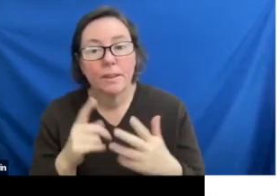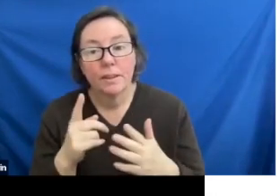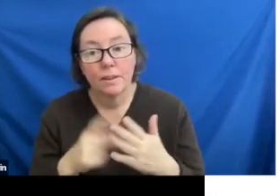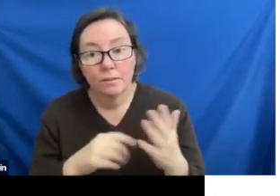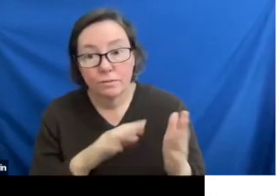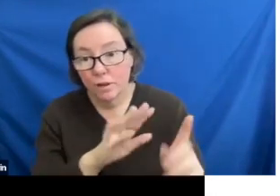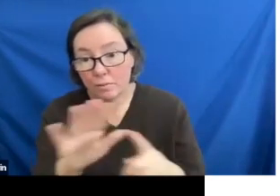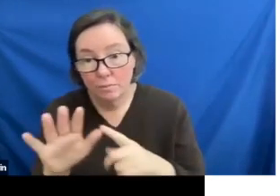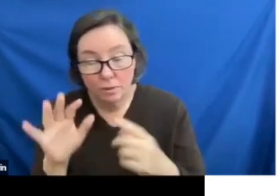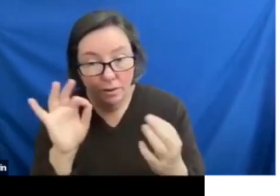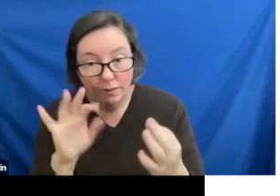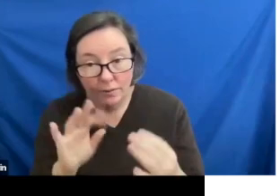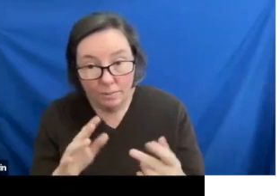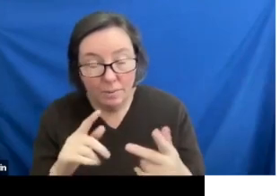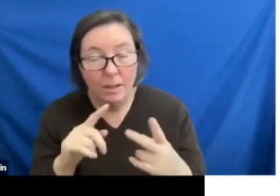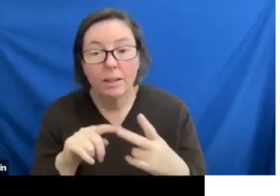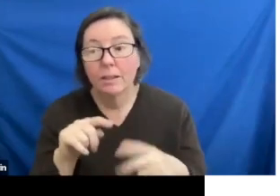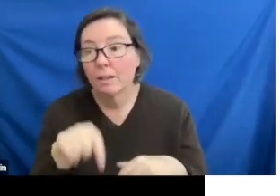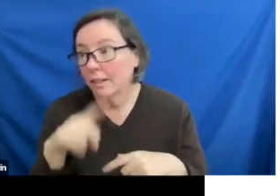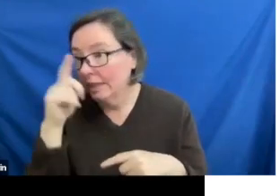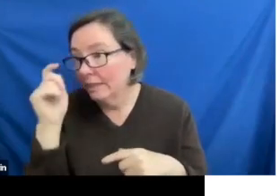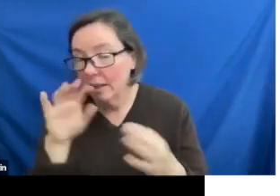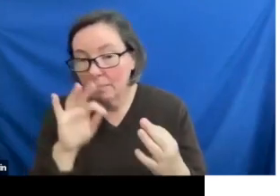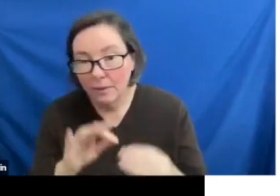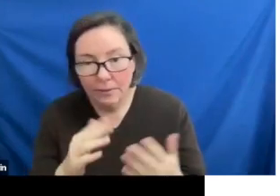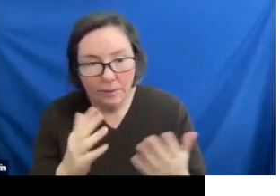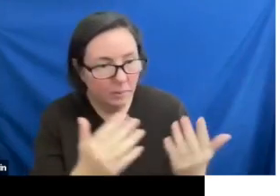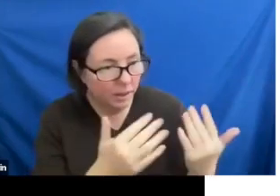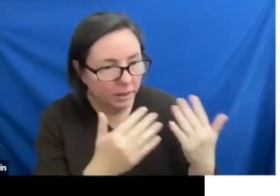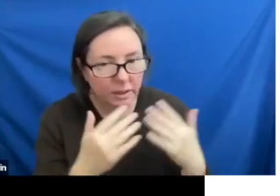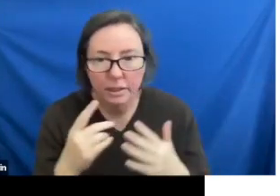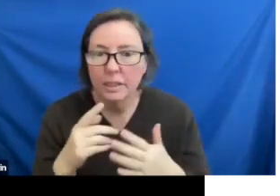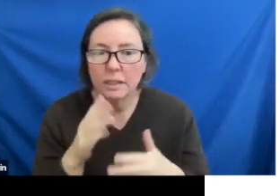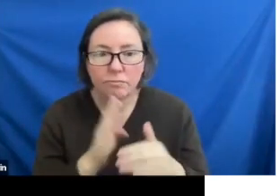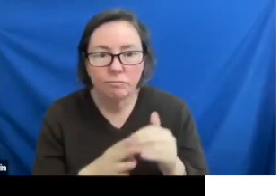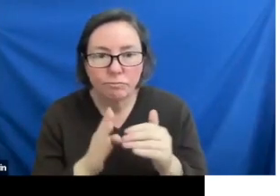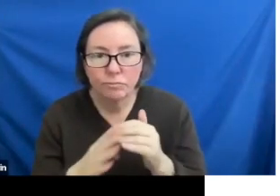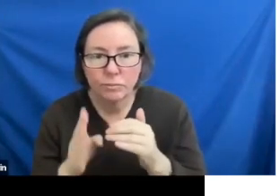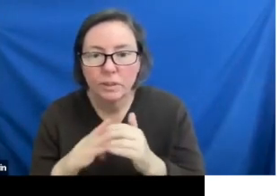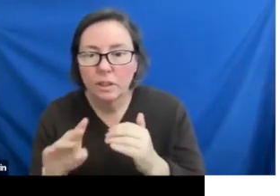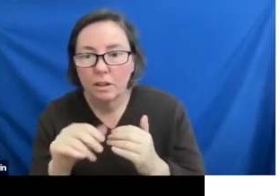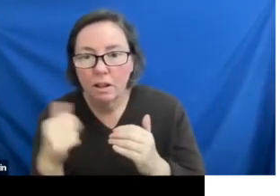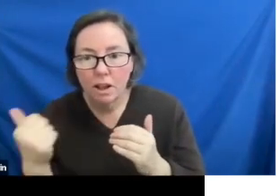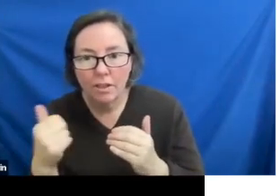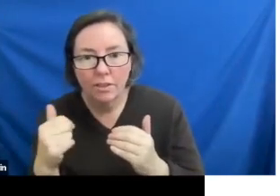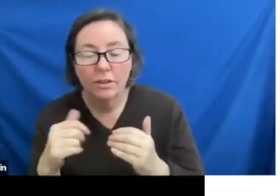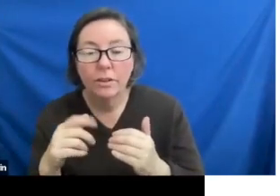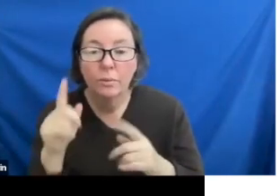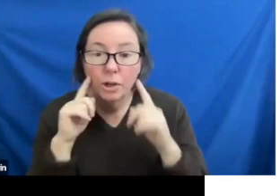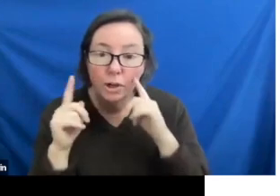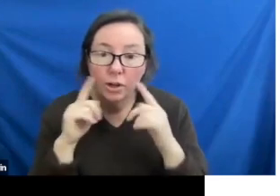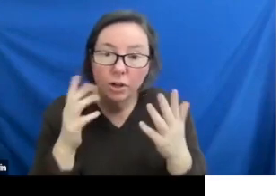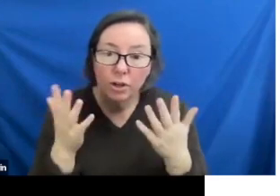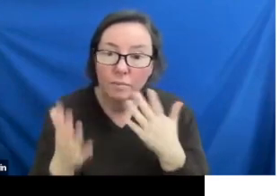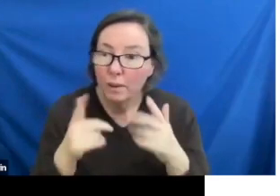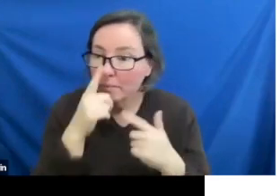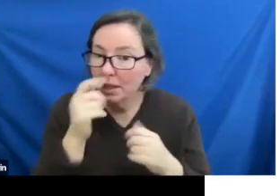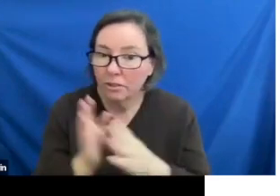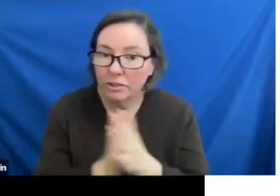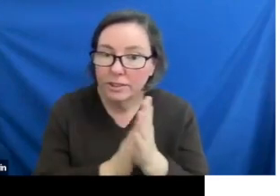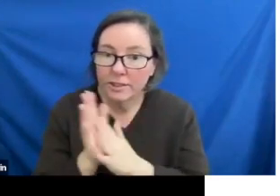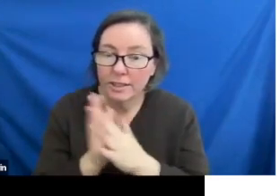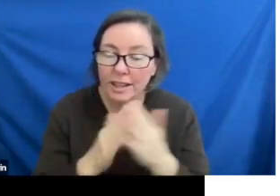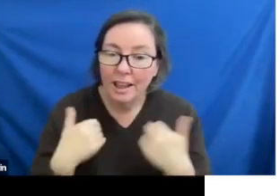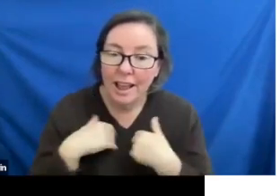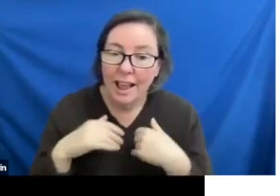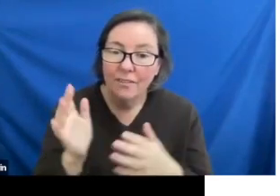what we hear over the summer, whatever finish work we need. So we've heard about movie night. So maybe we need to buy a